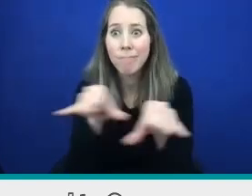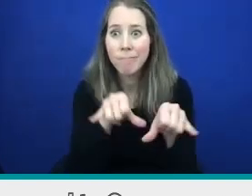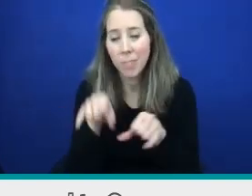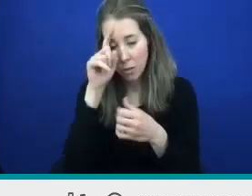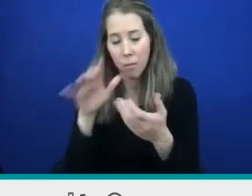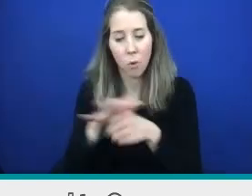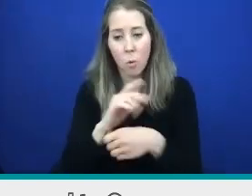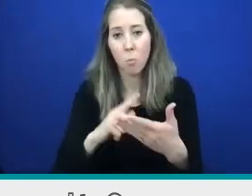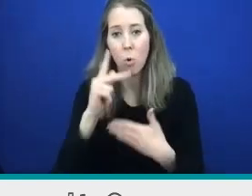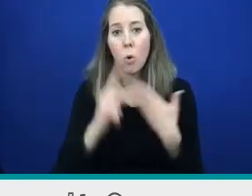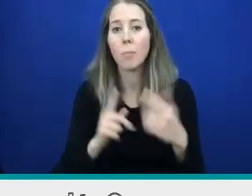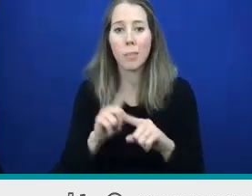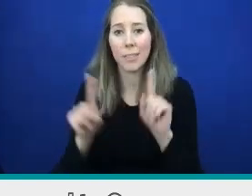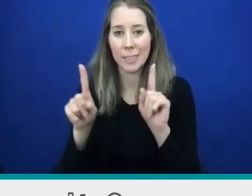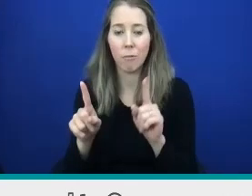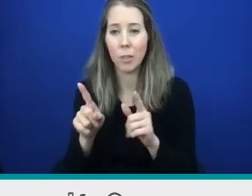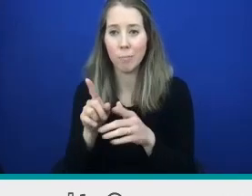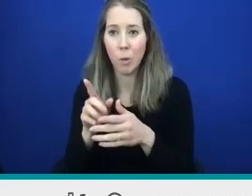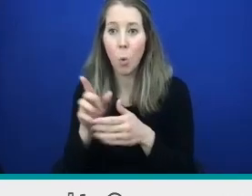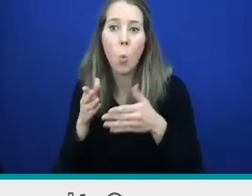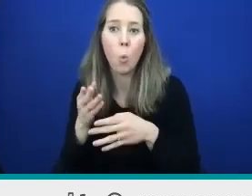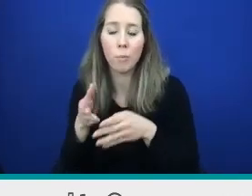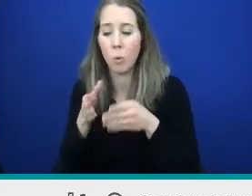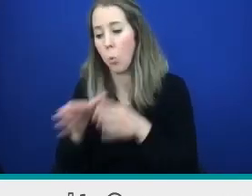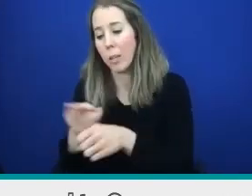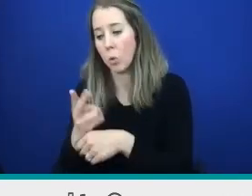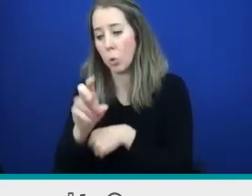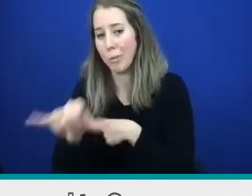just a different use case within the system.